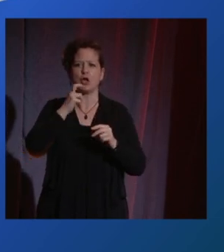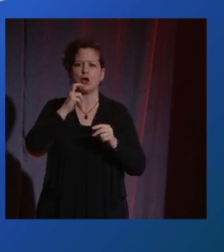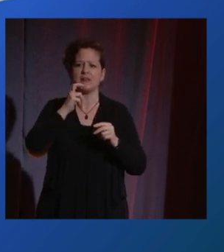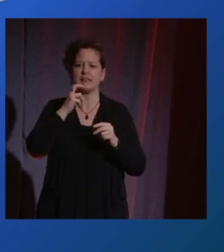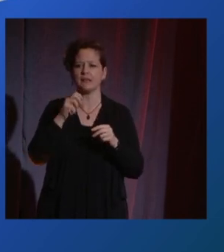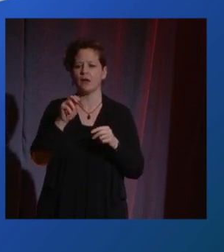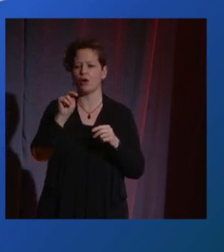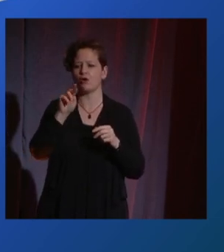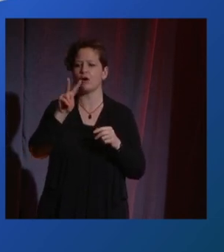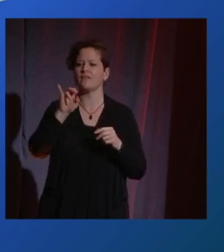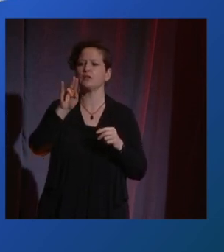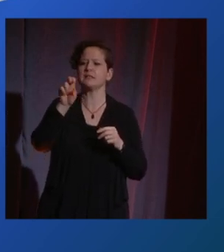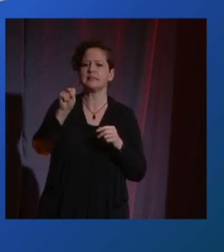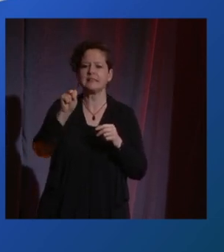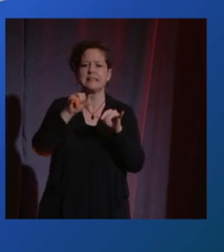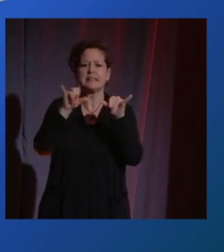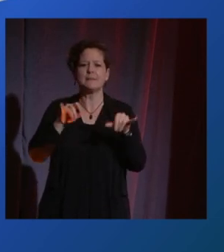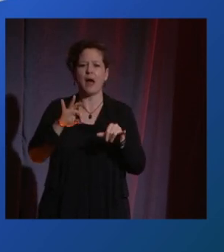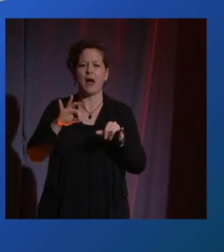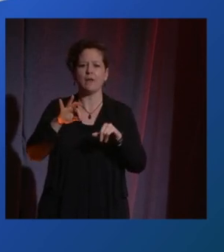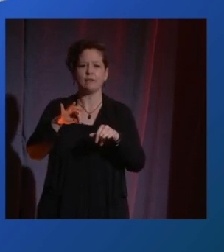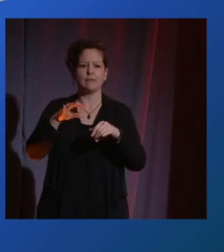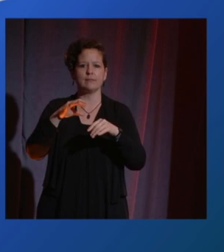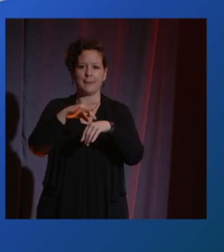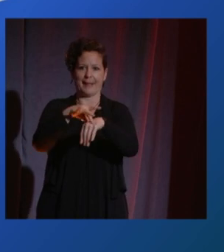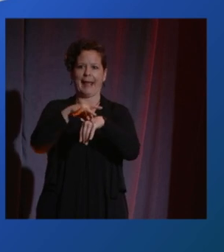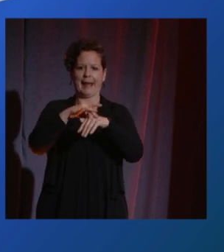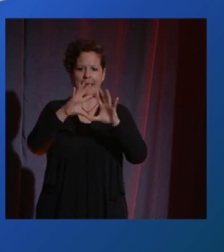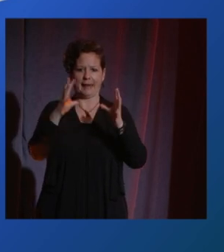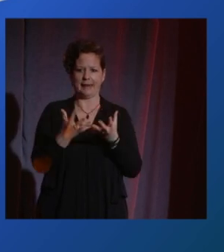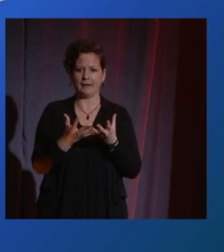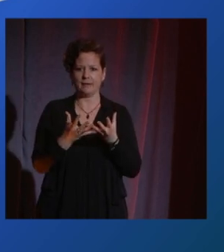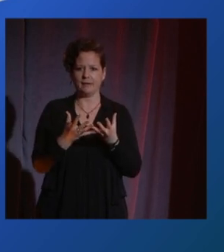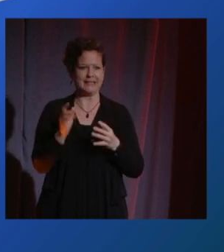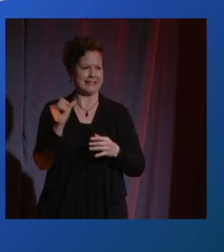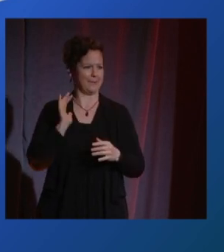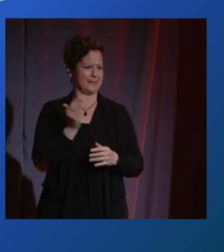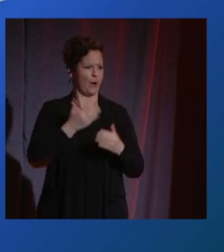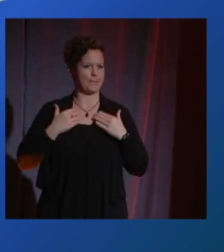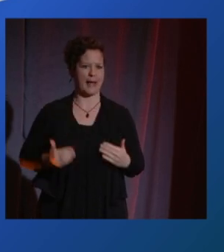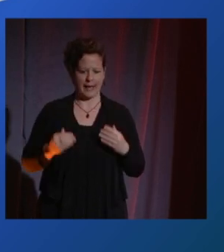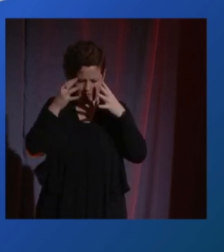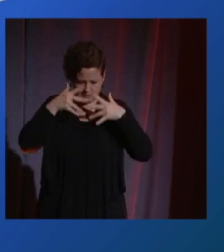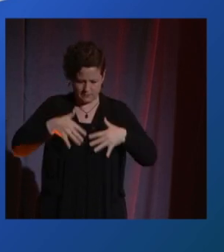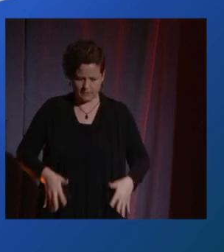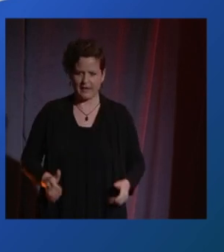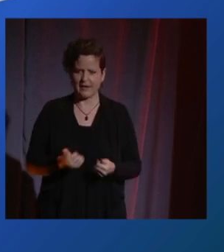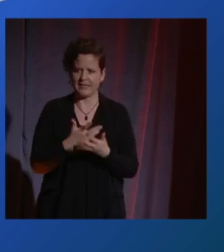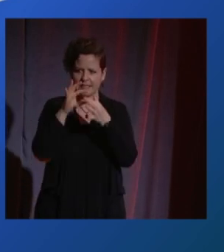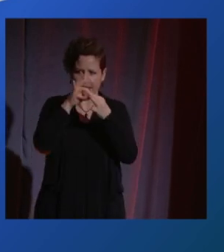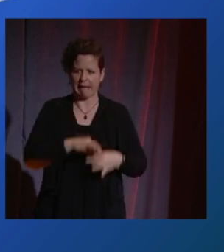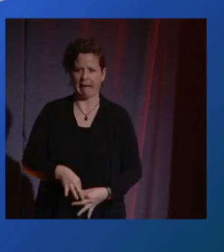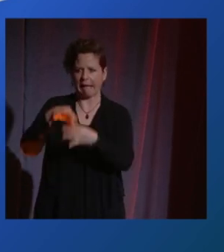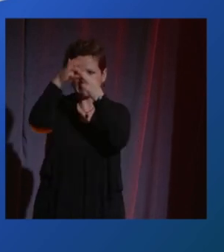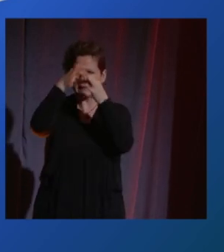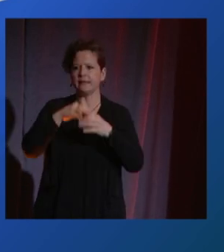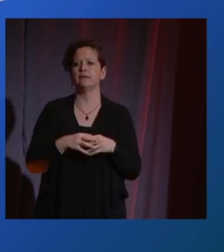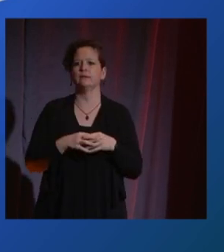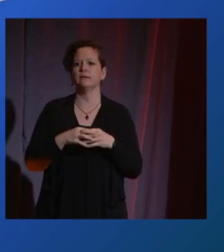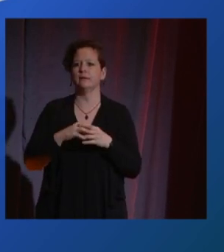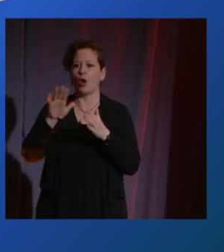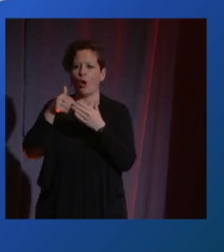what I'm talking about nervous systems because you all have them you know you you see things you